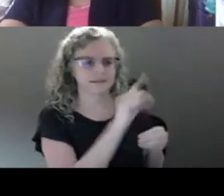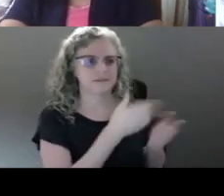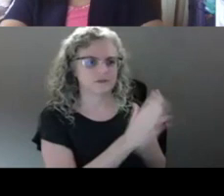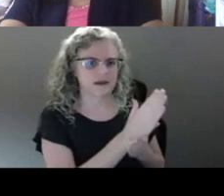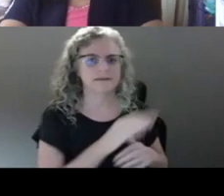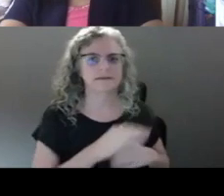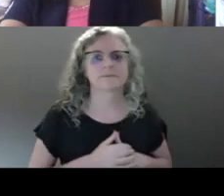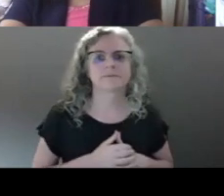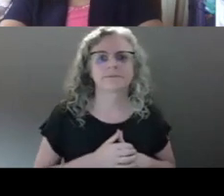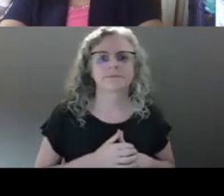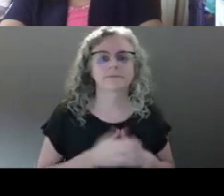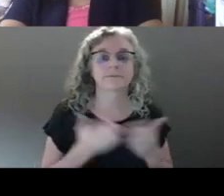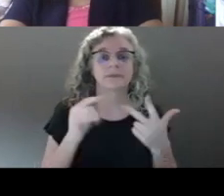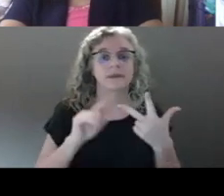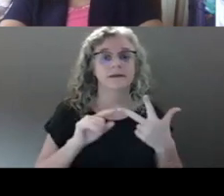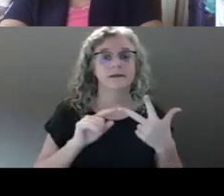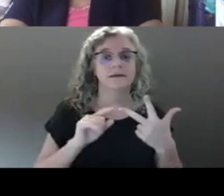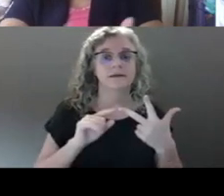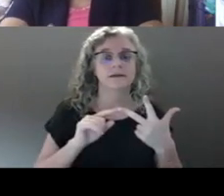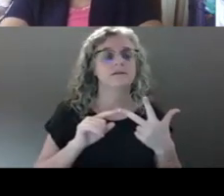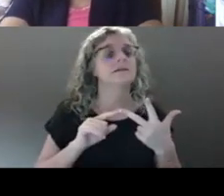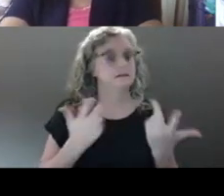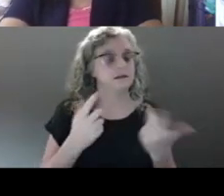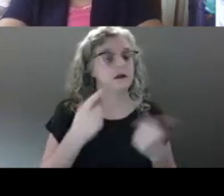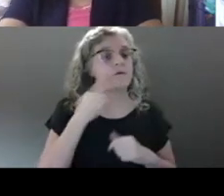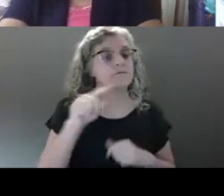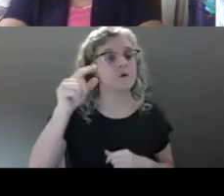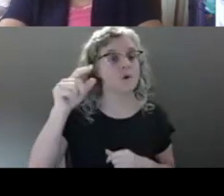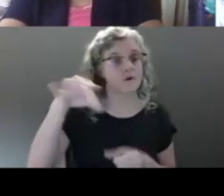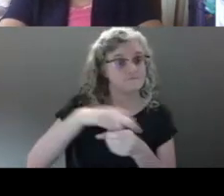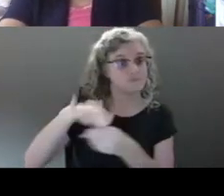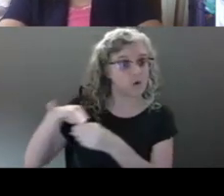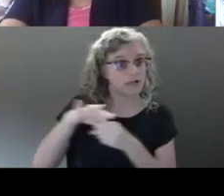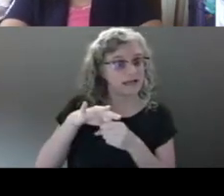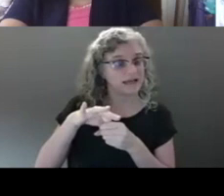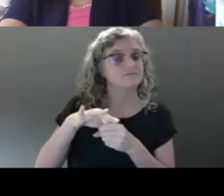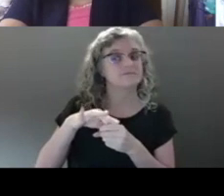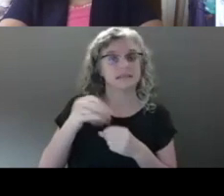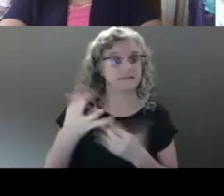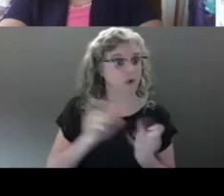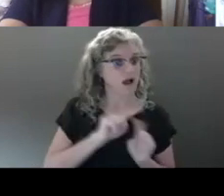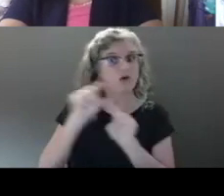are physically inaccessible. They may have a steep ramp or a step in the front,